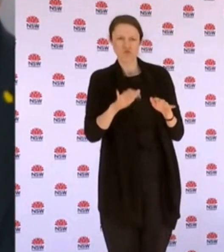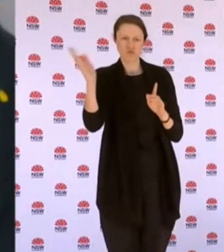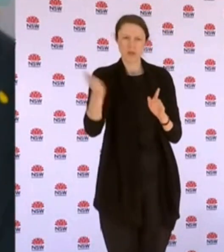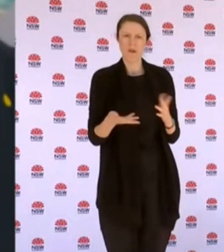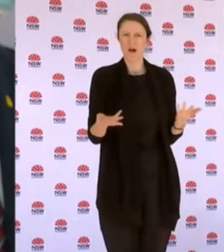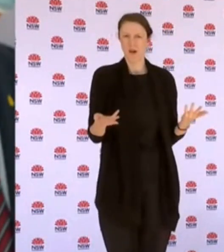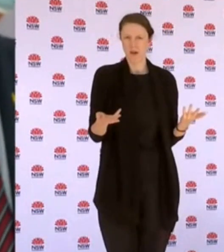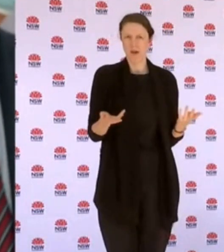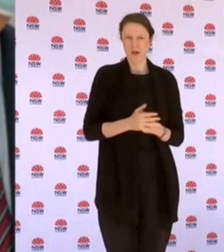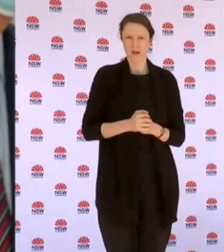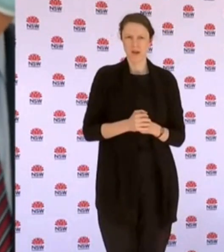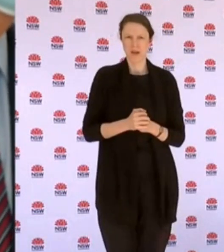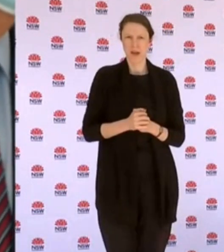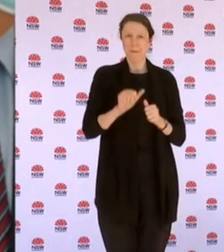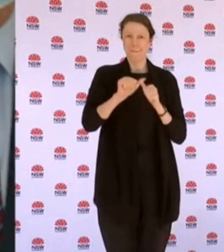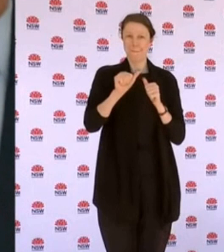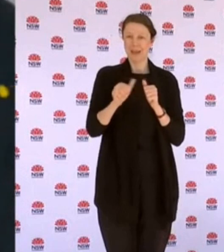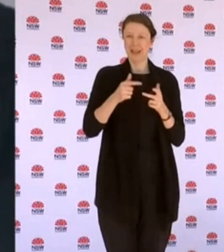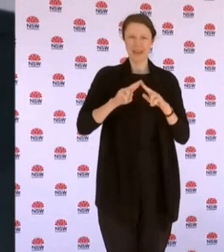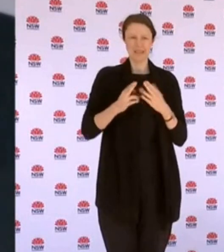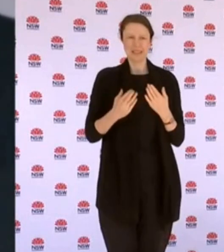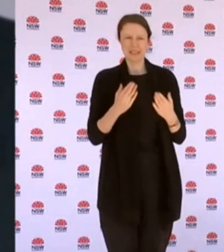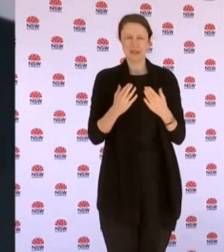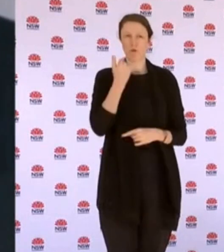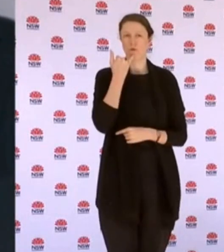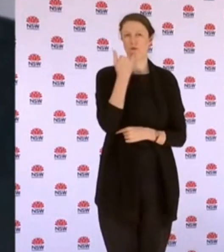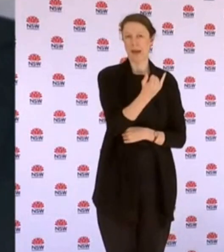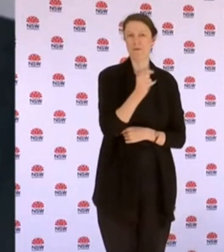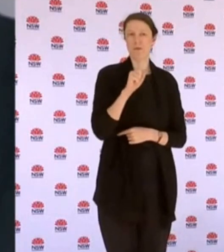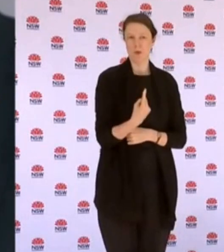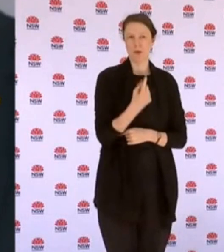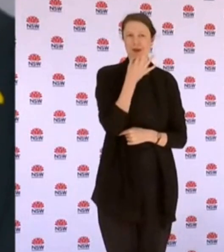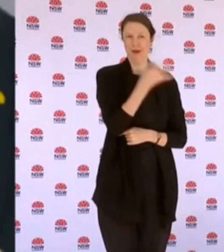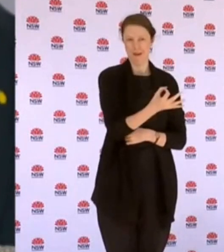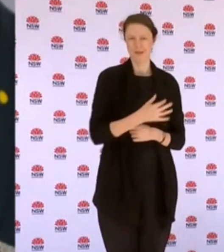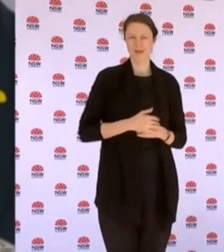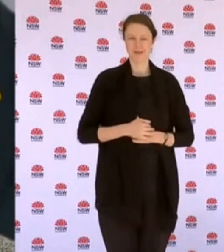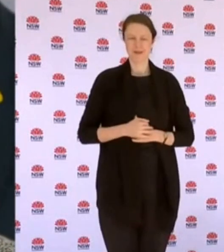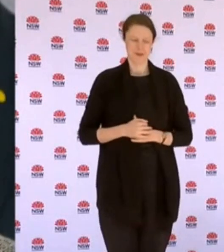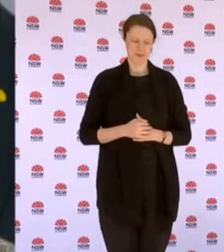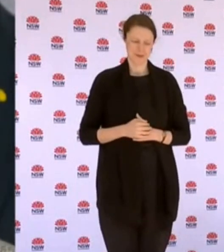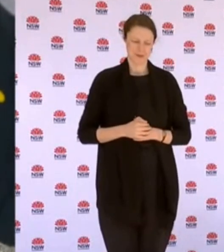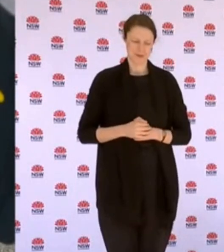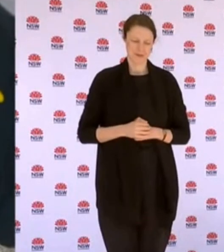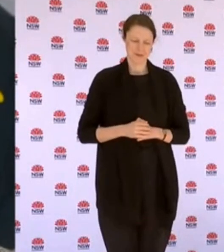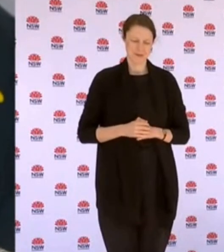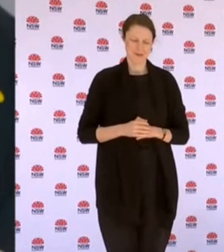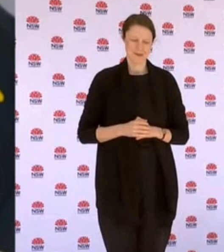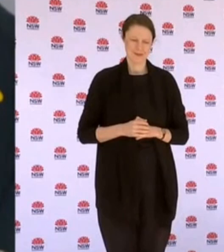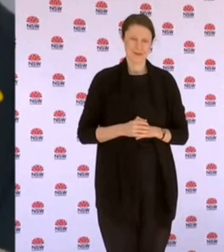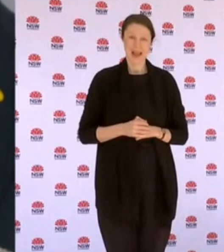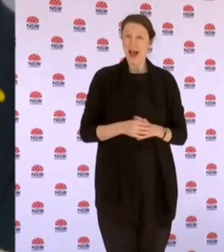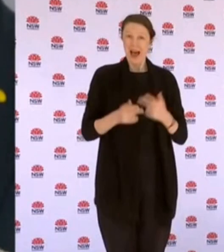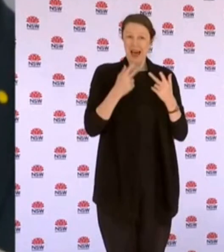ahead and getting an understanding of what you need to do. Obviously, my other message is if you need urgent care